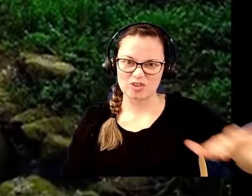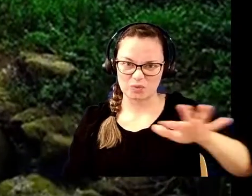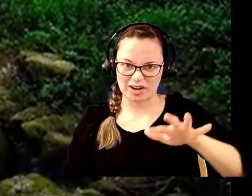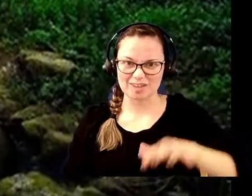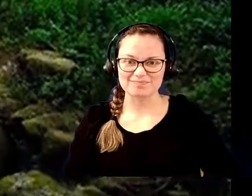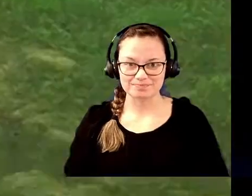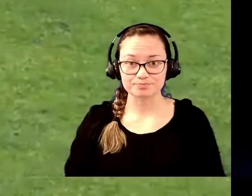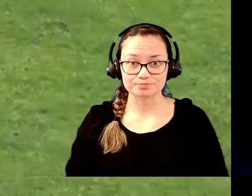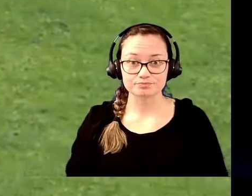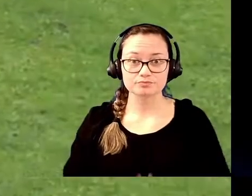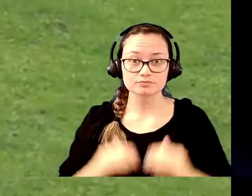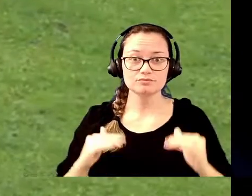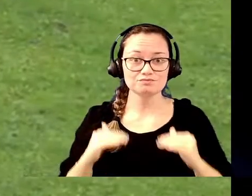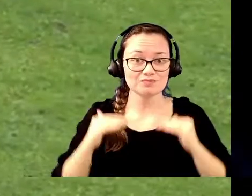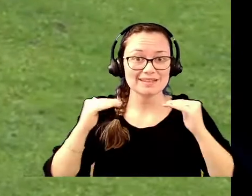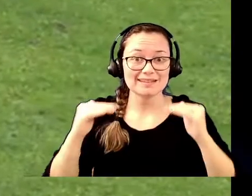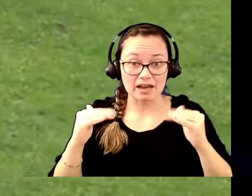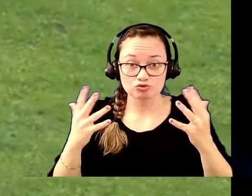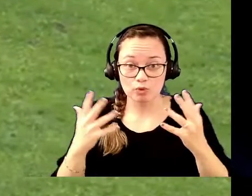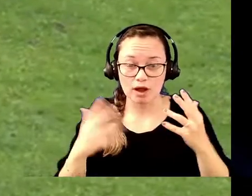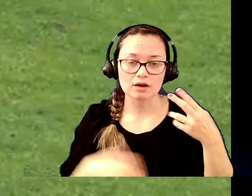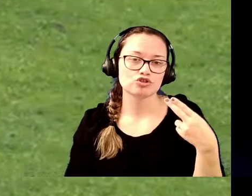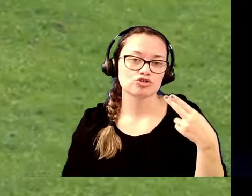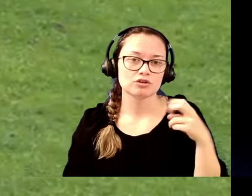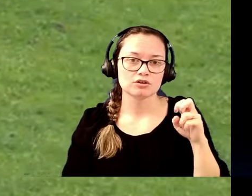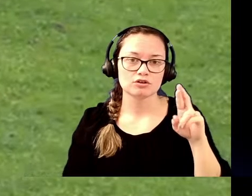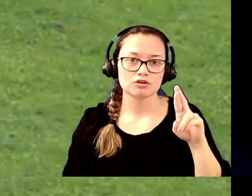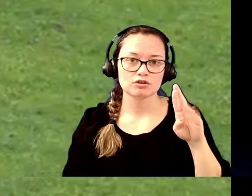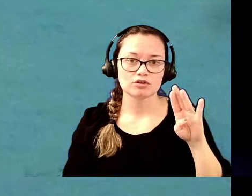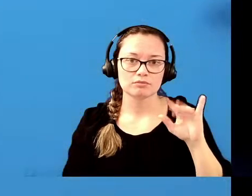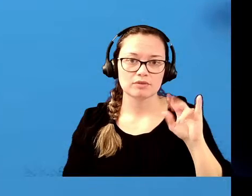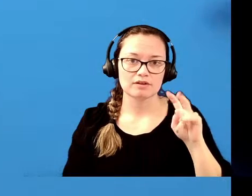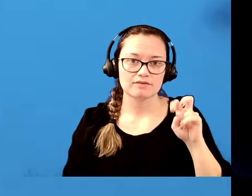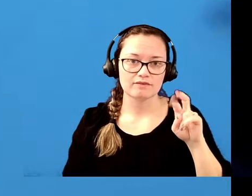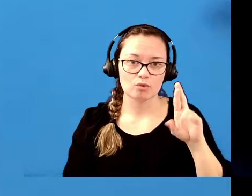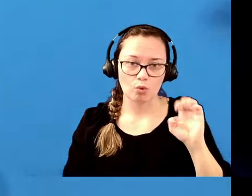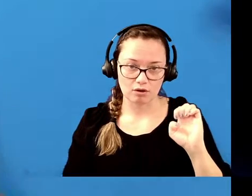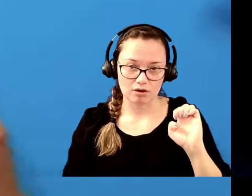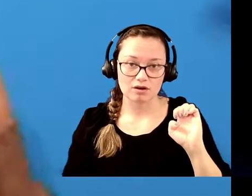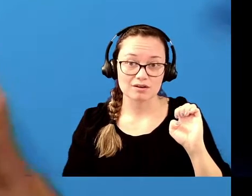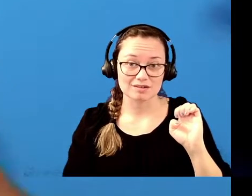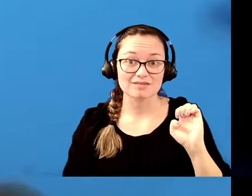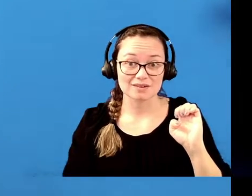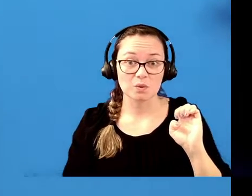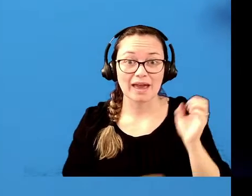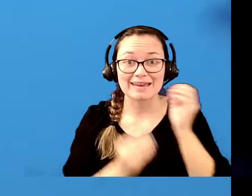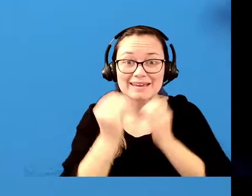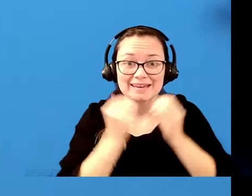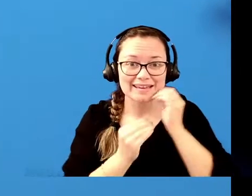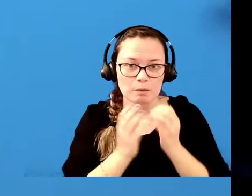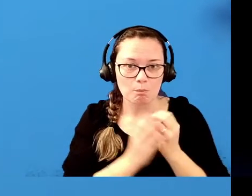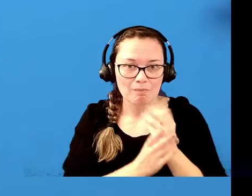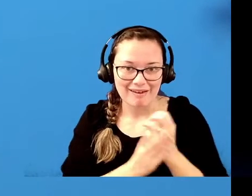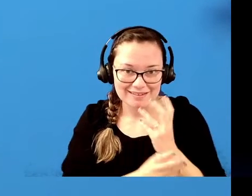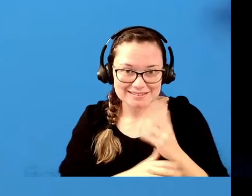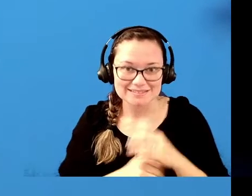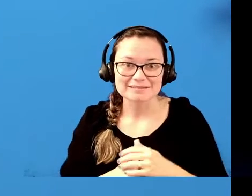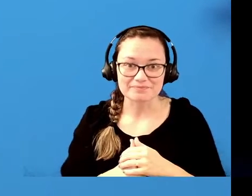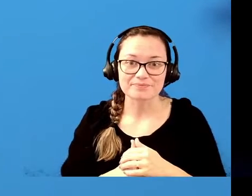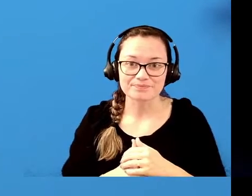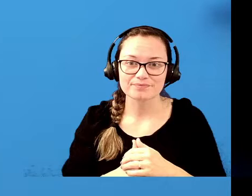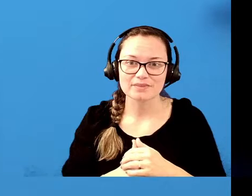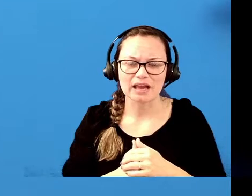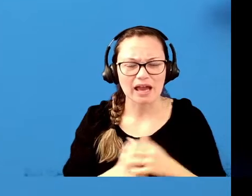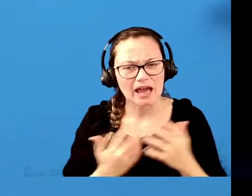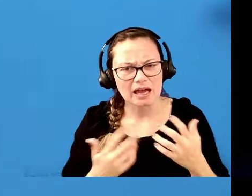next level would be the herbivores. So these are our plant eaters, and they are feeding on the producers. And again, it makes